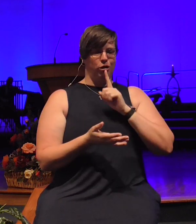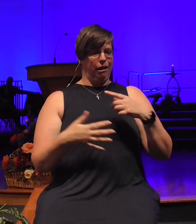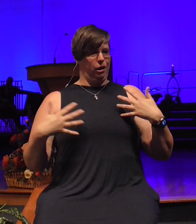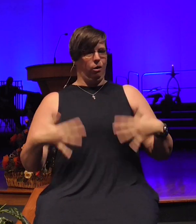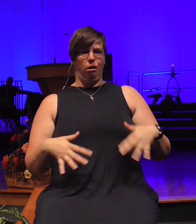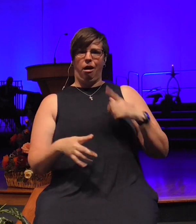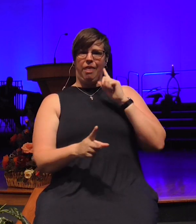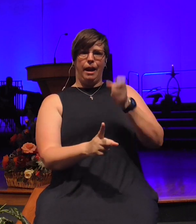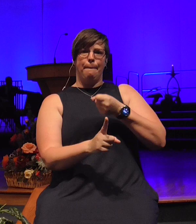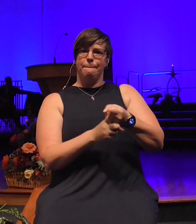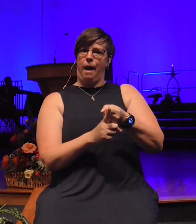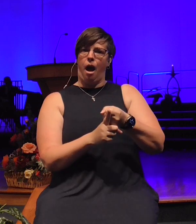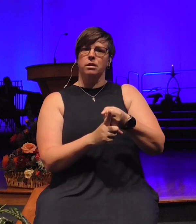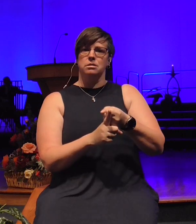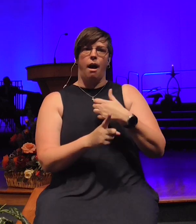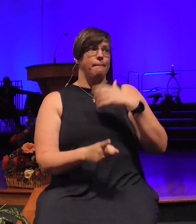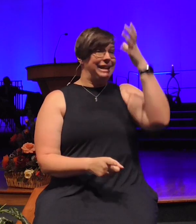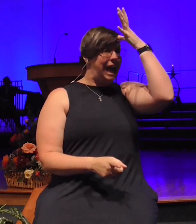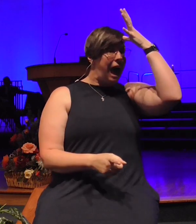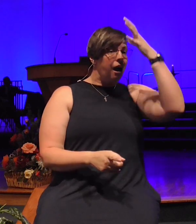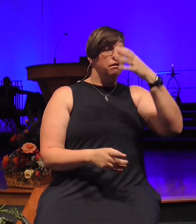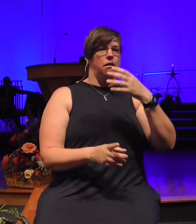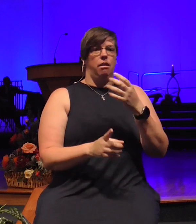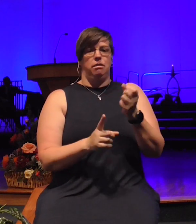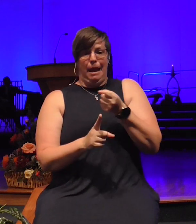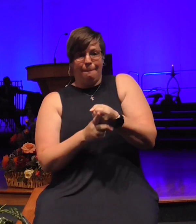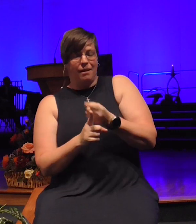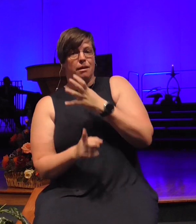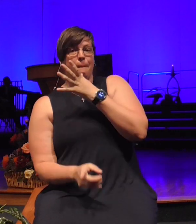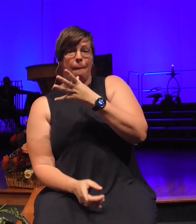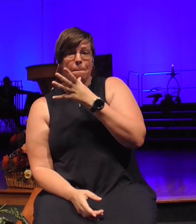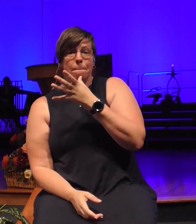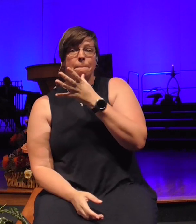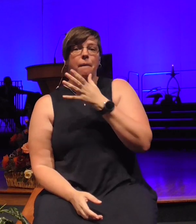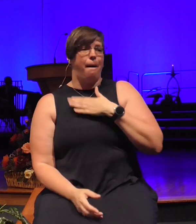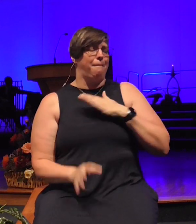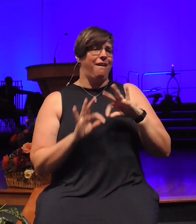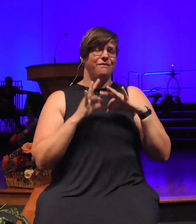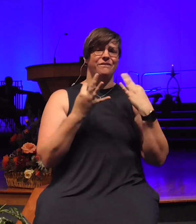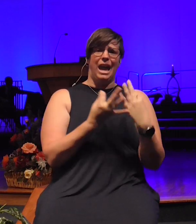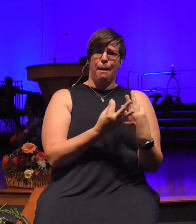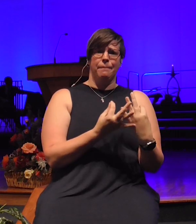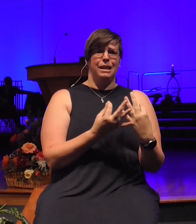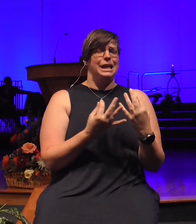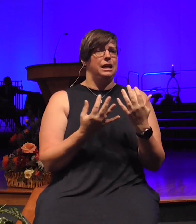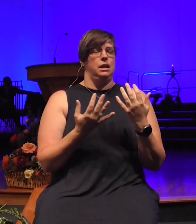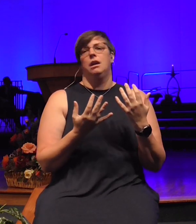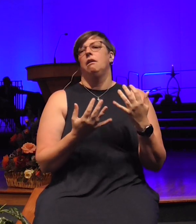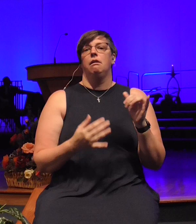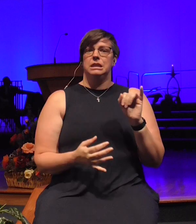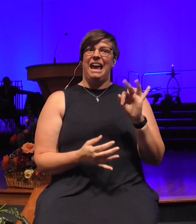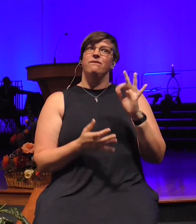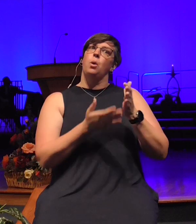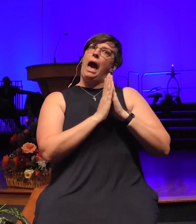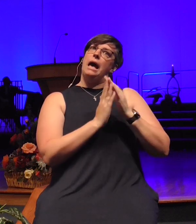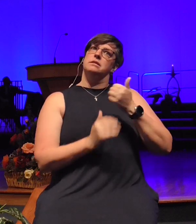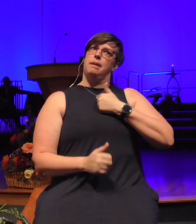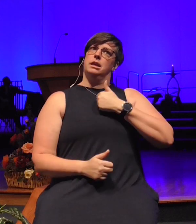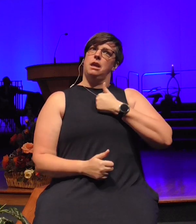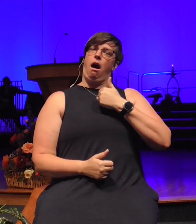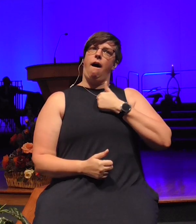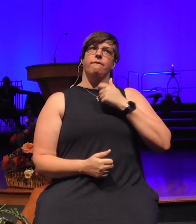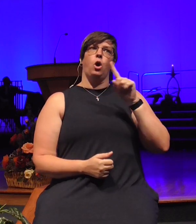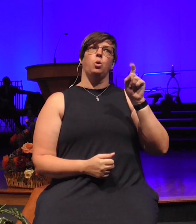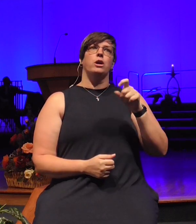and to see the impact that music had on my dad, on my mom, on my family, on so many of us, so much so that if you were to ask yourself